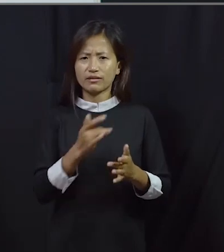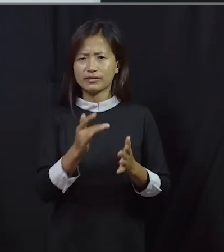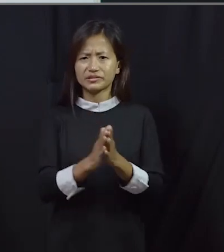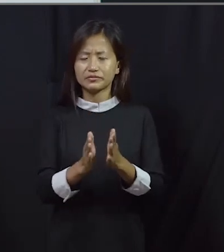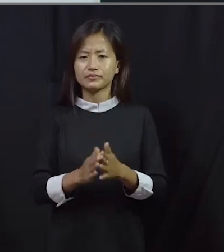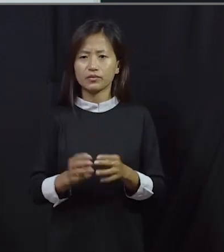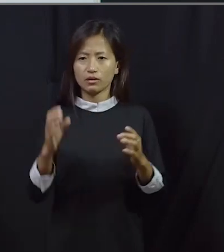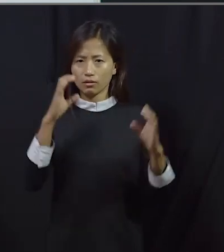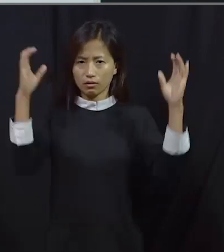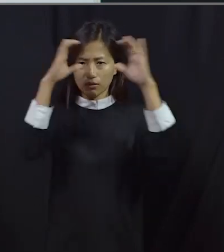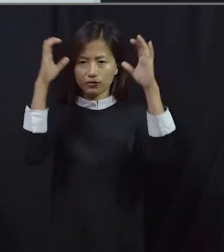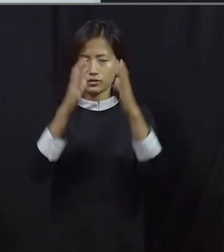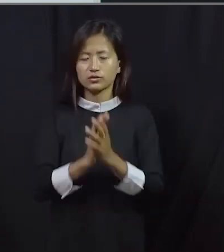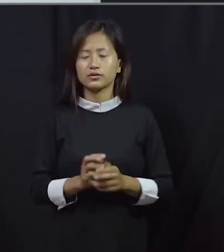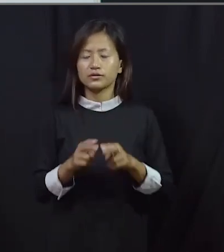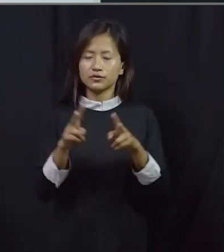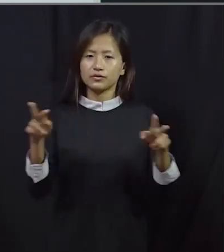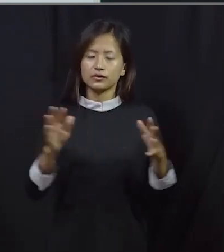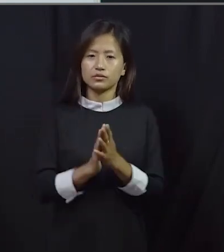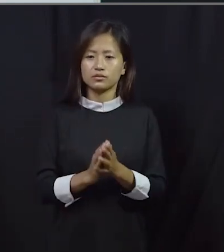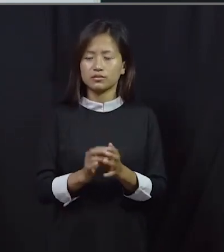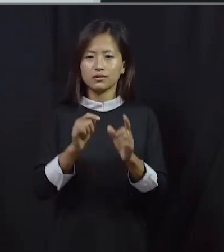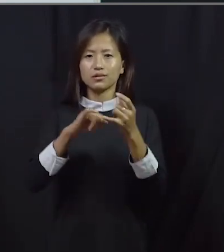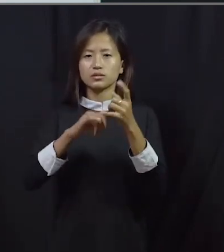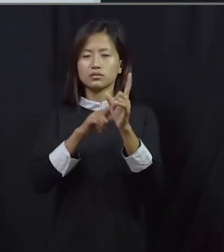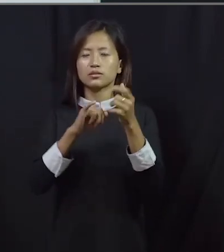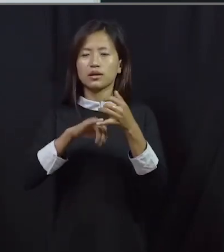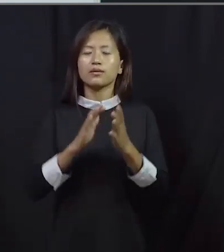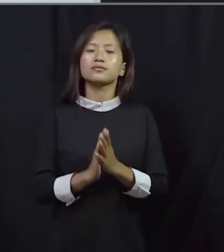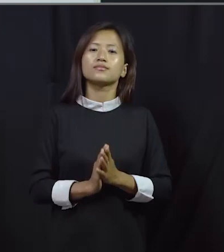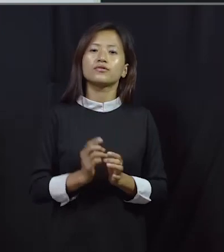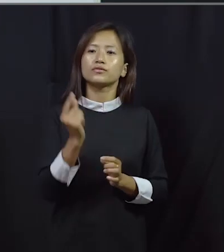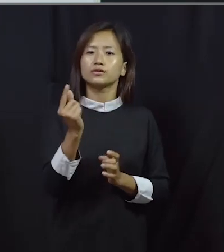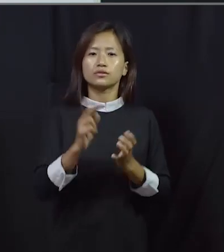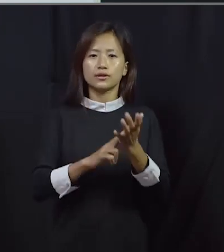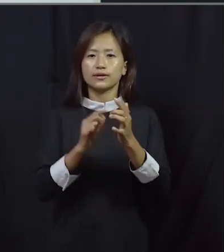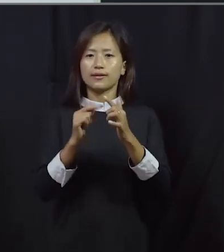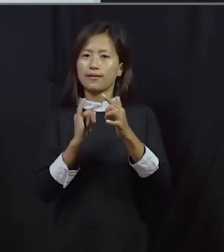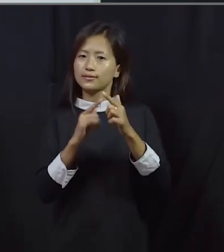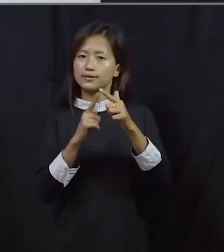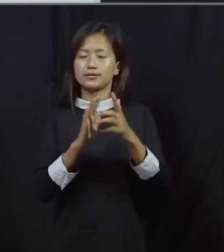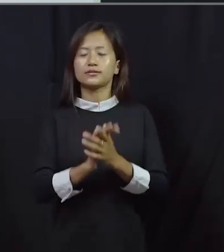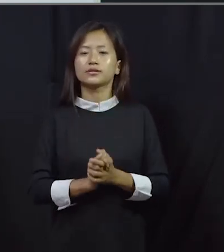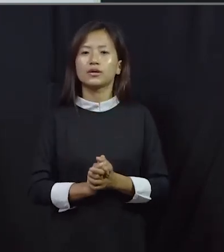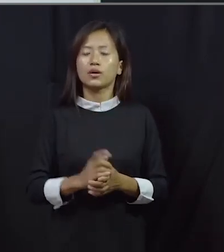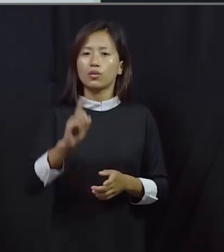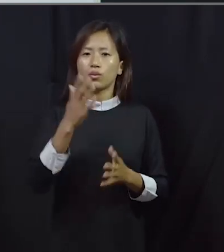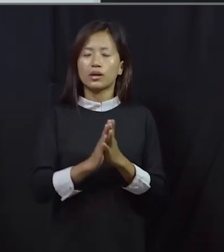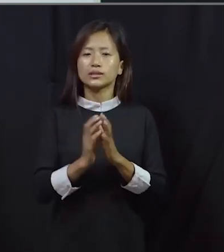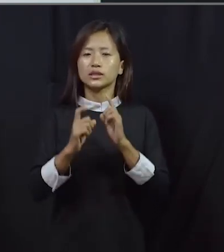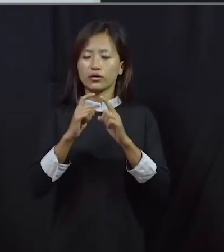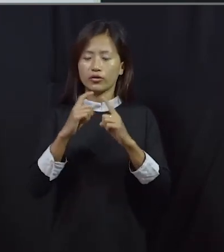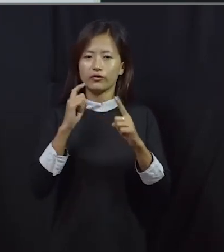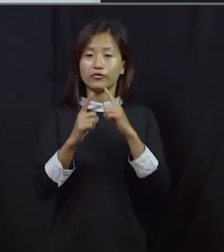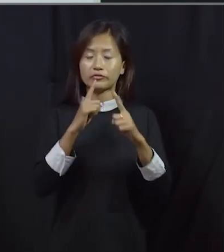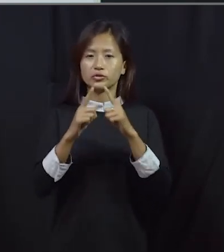different countries uses different system of unit. So that's why what the one conference, right, was